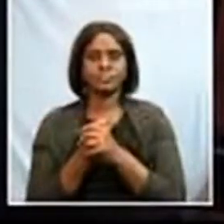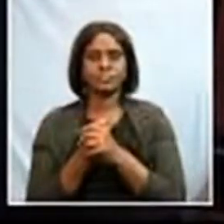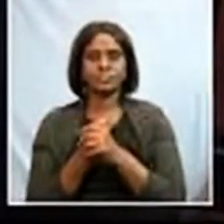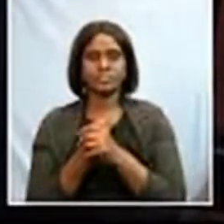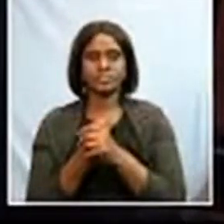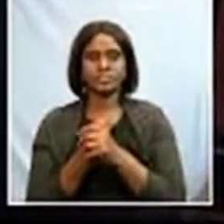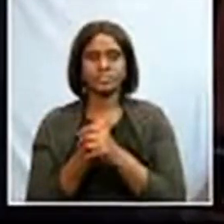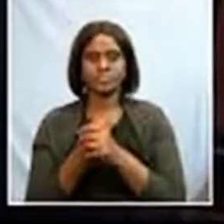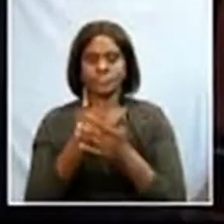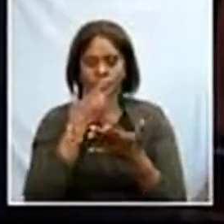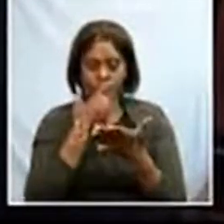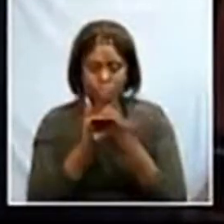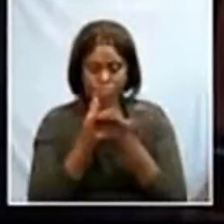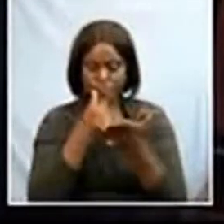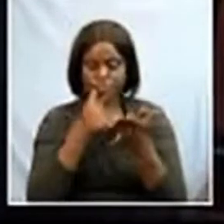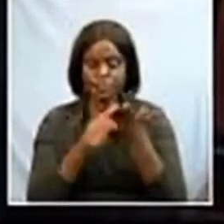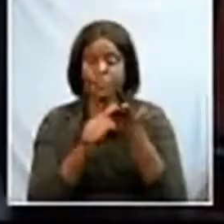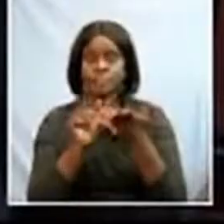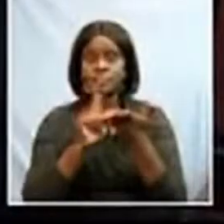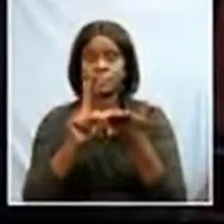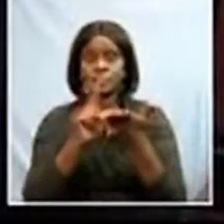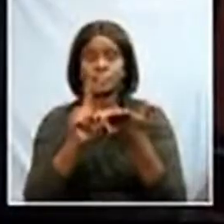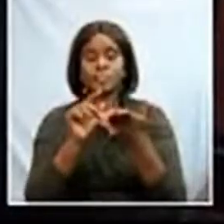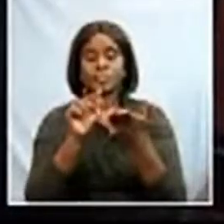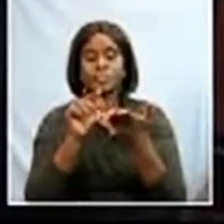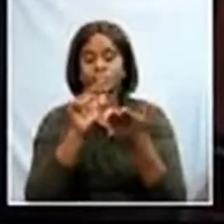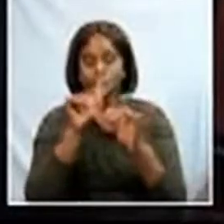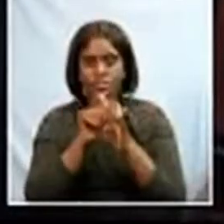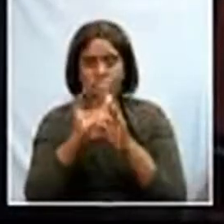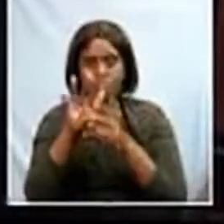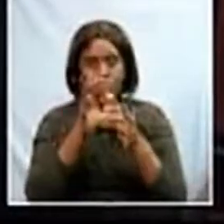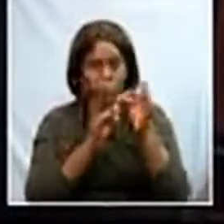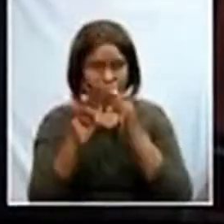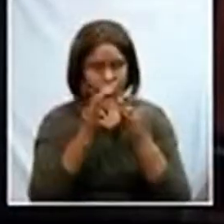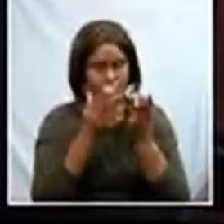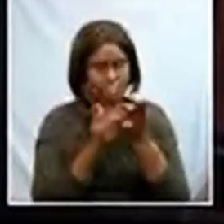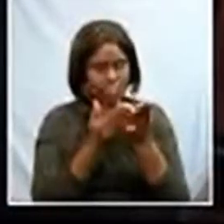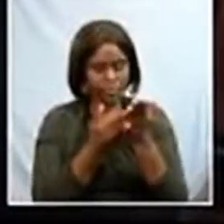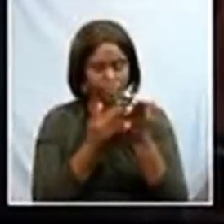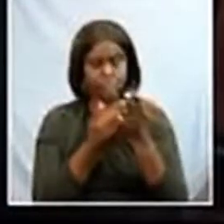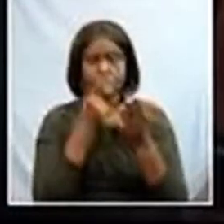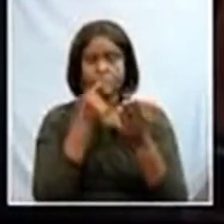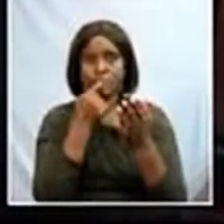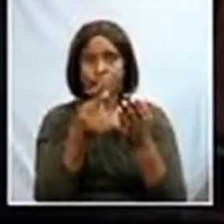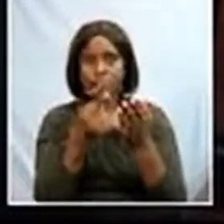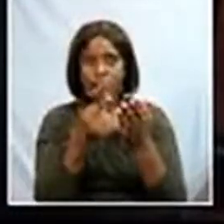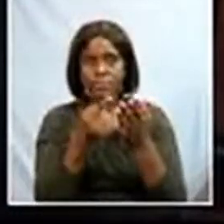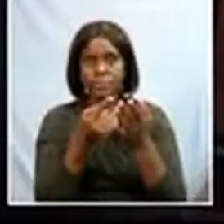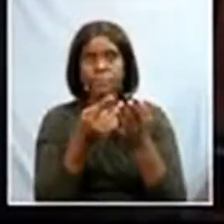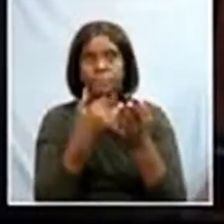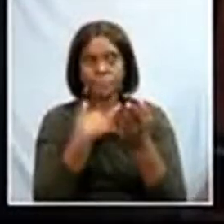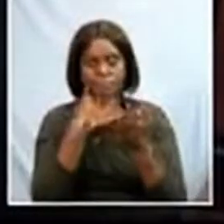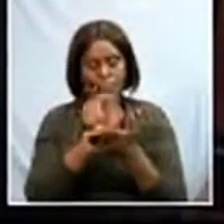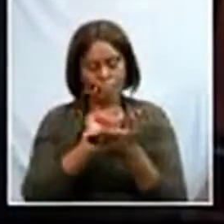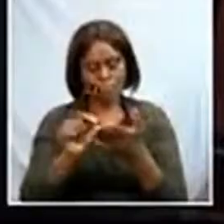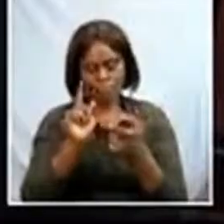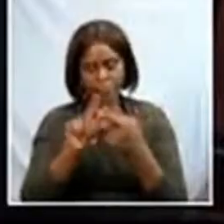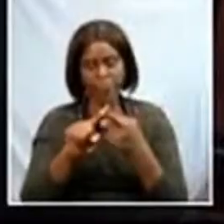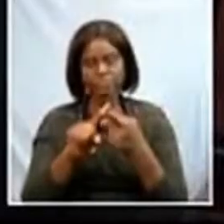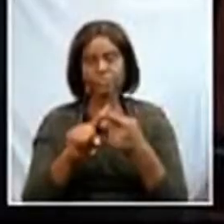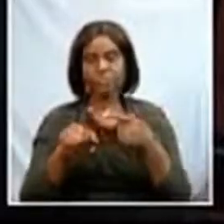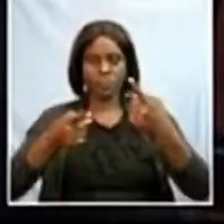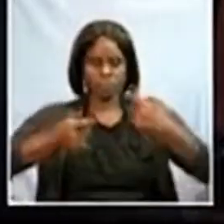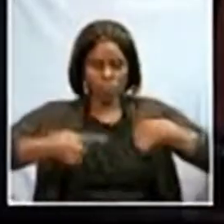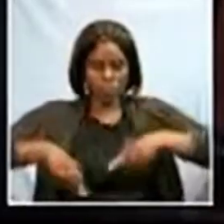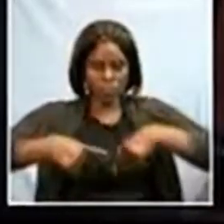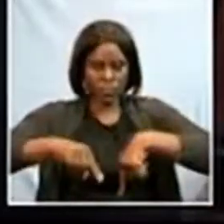Where is that letter? Of course, in the submission here, it is saying it has written to